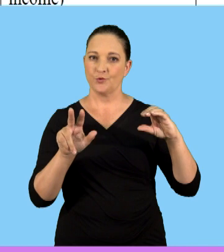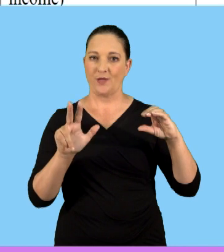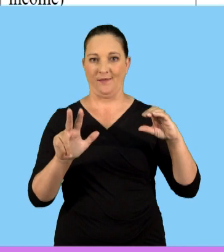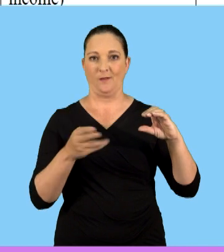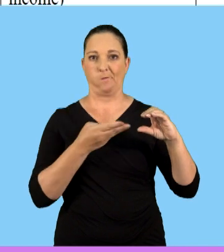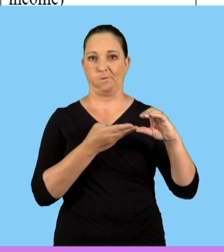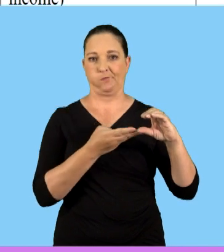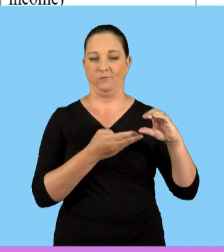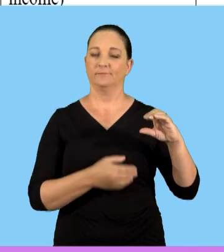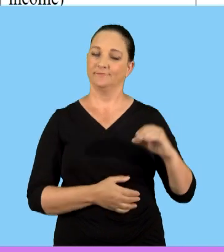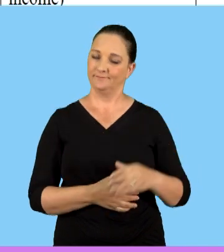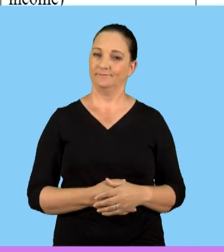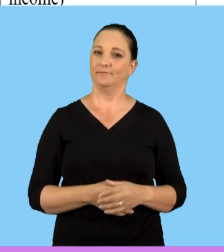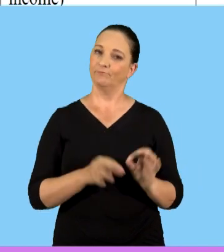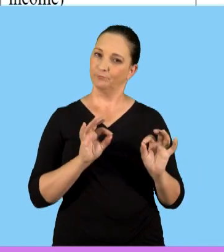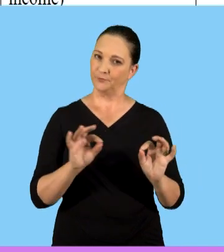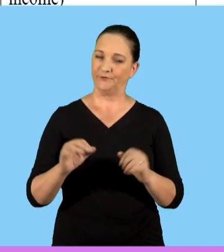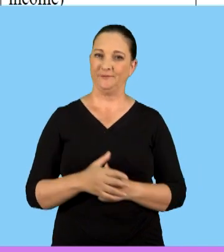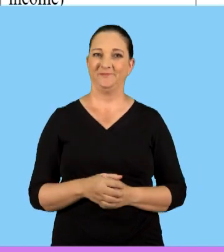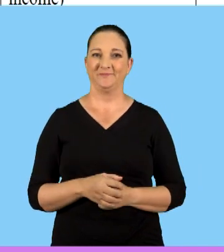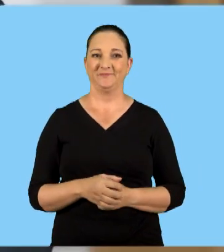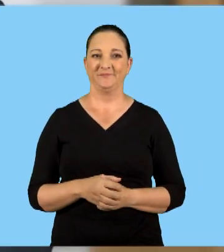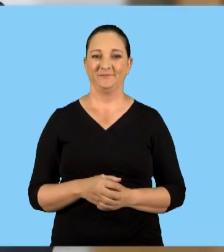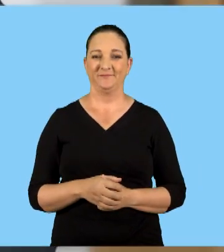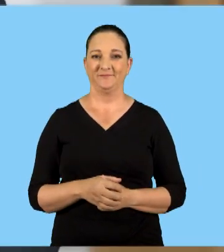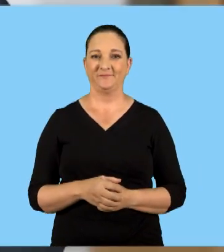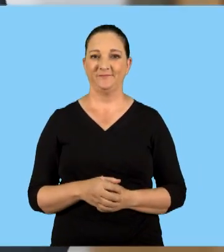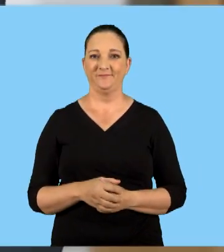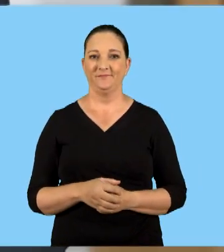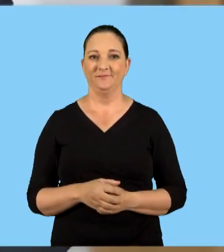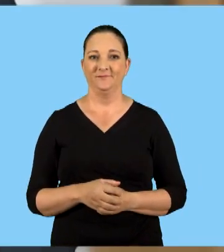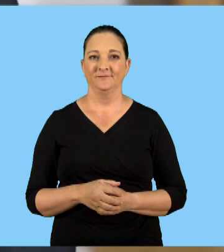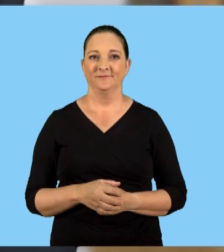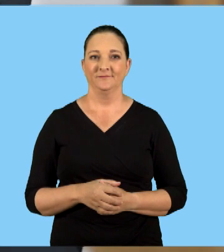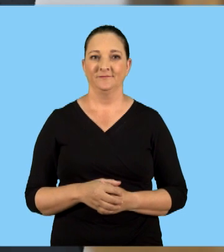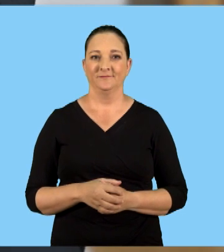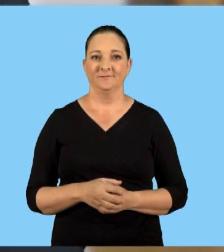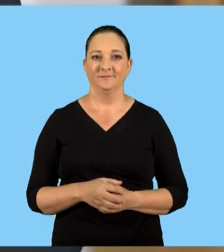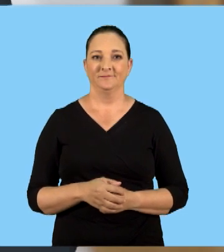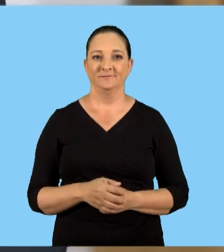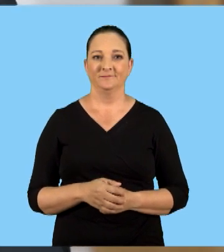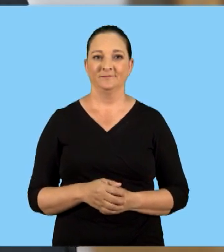2,228 Rand. Perfect. Let's continue.